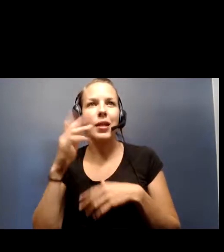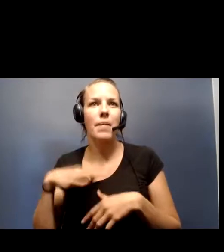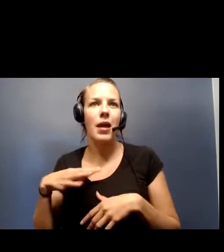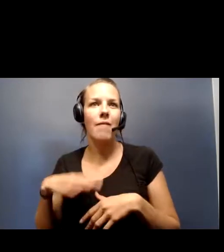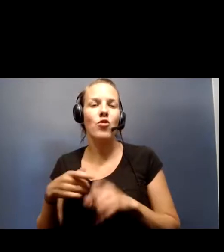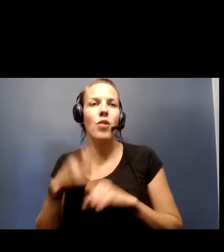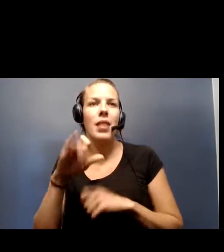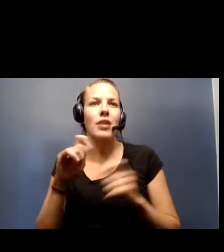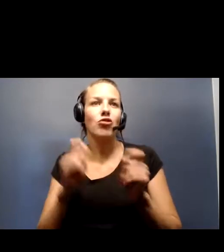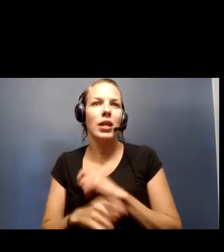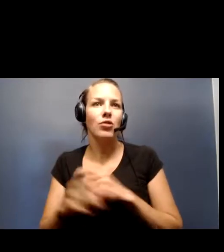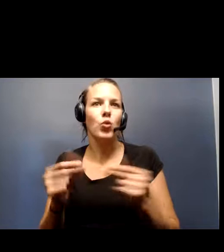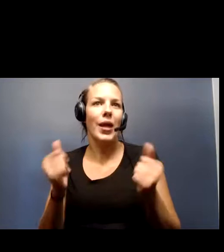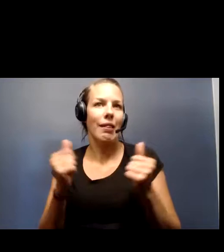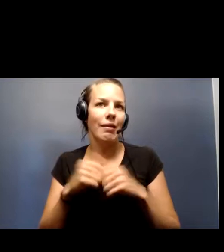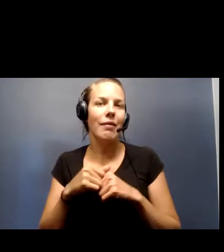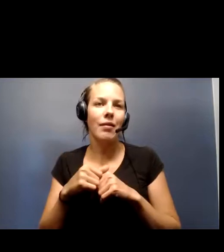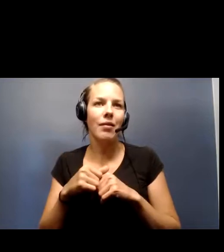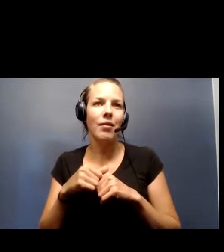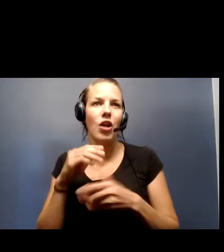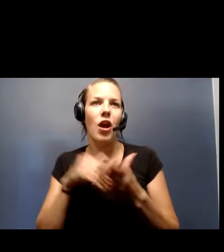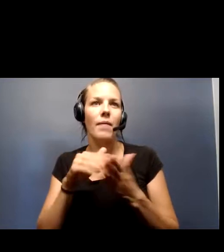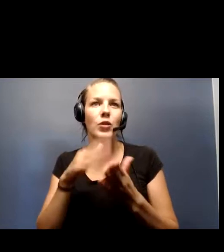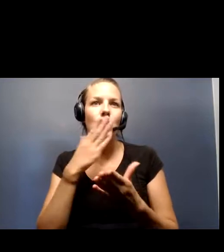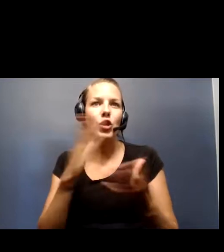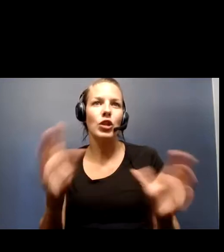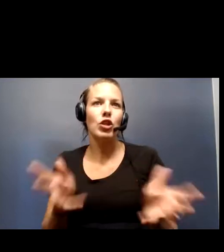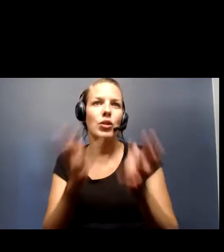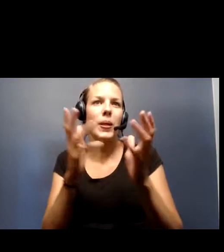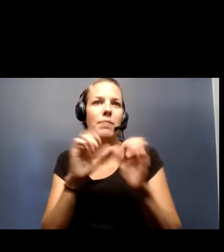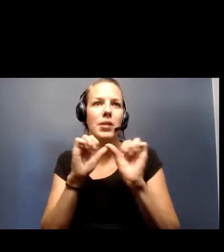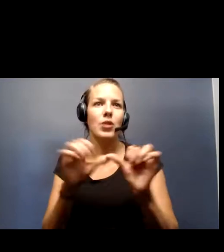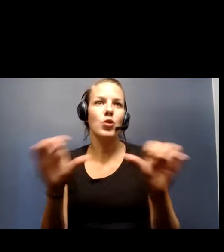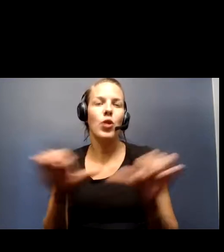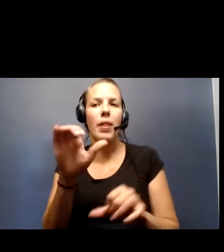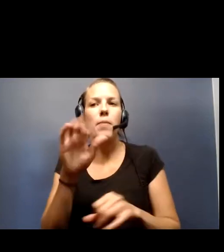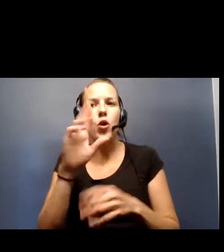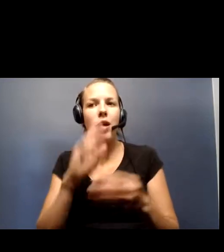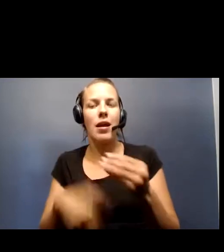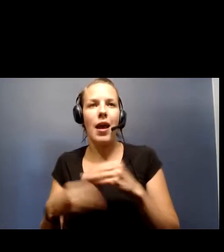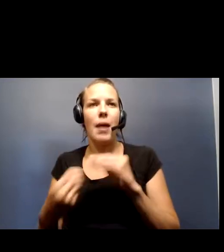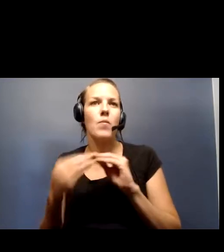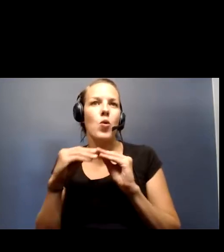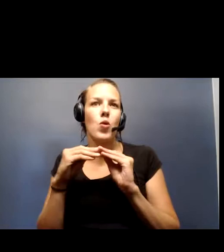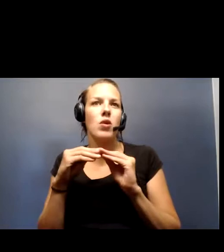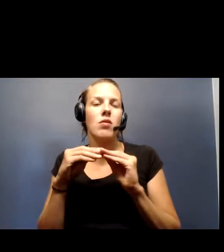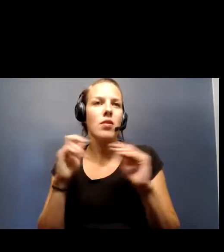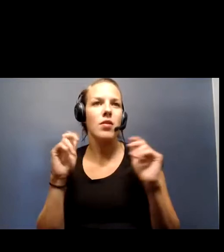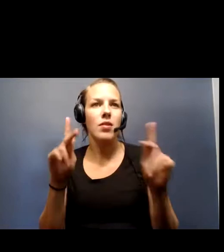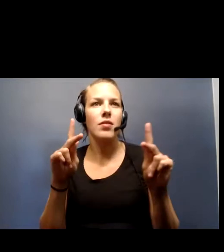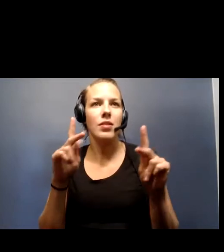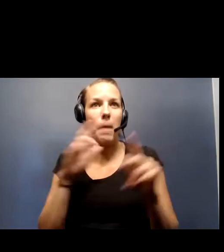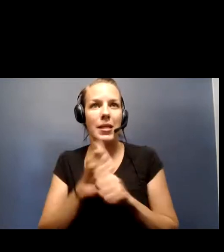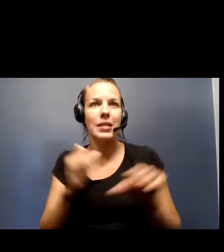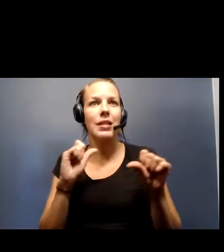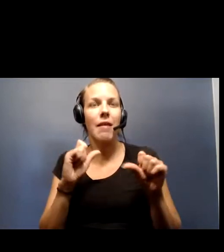these changes pretty quickly. And that often is a very good encouragement to continue doing them or even to add some more. So be safe,